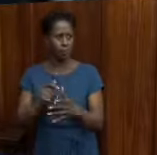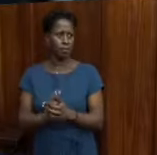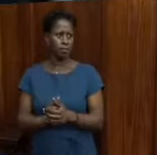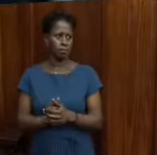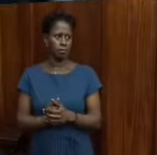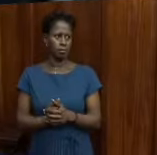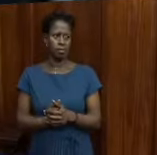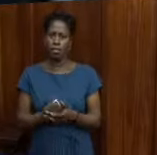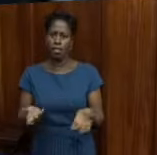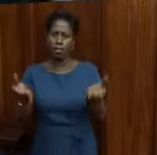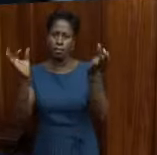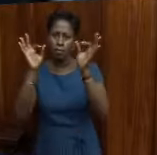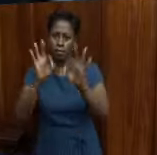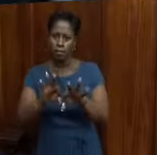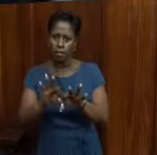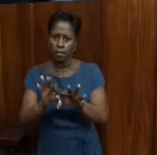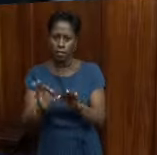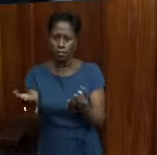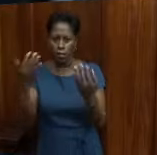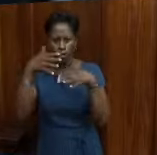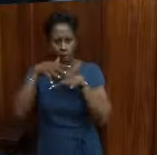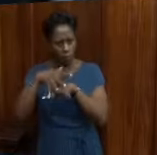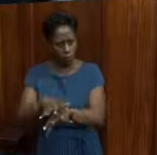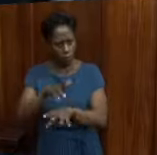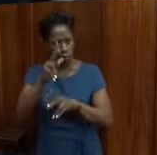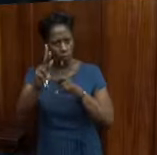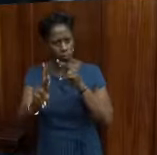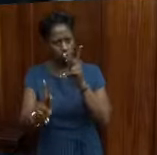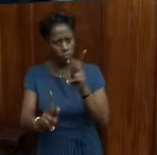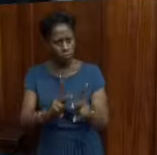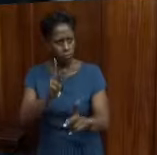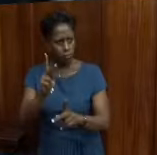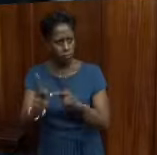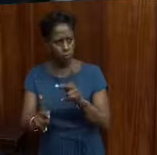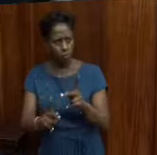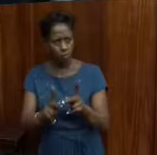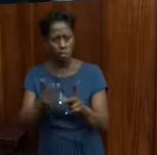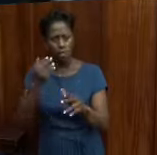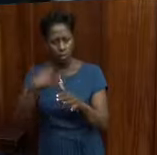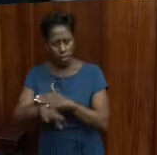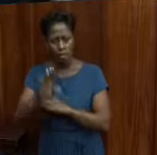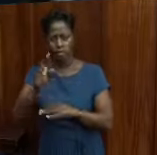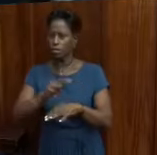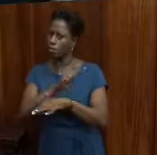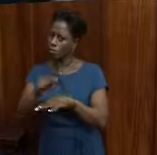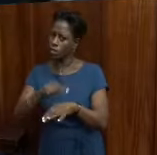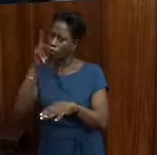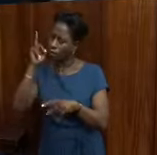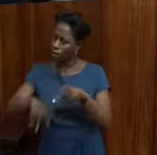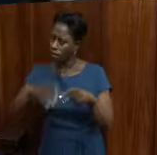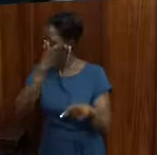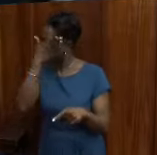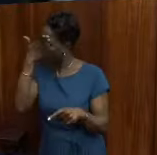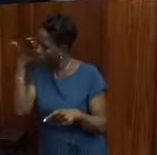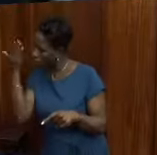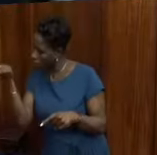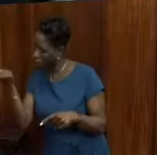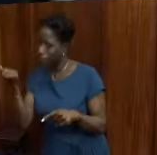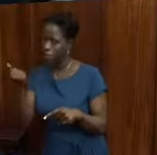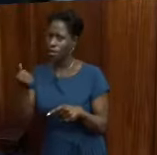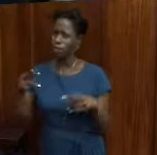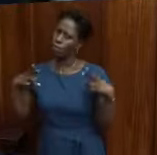inclusiveness, to engage retired, elderly, and vulnerable groups in nation building. In this regard, the development of a national